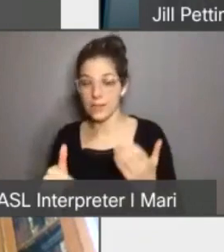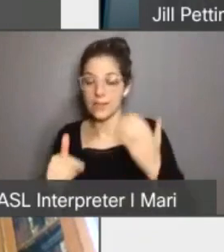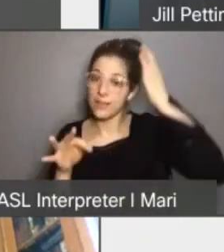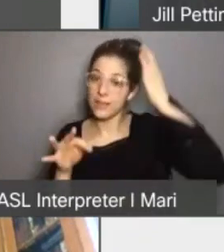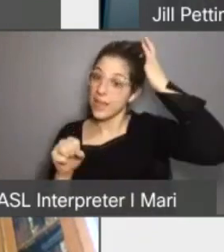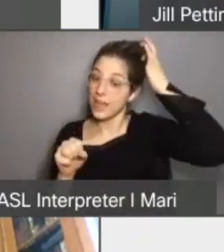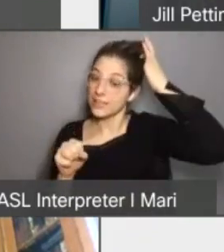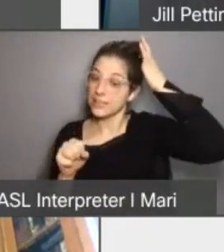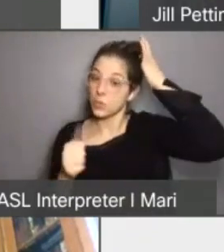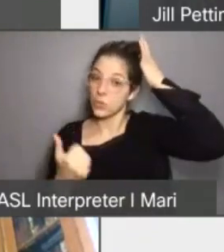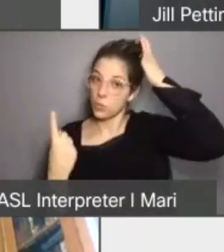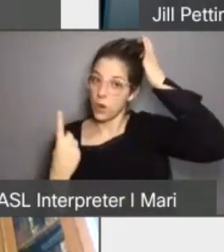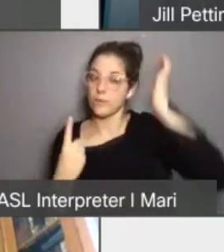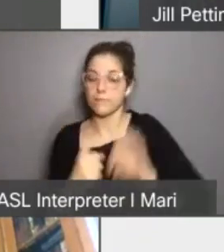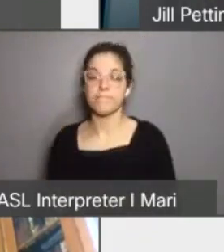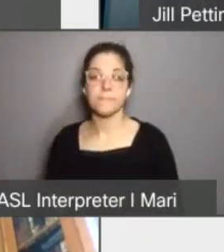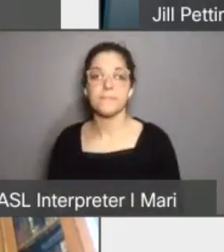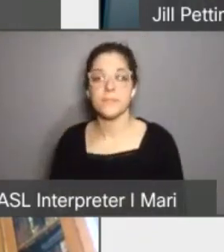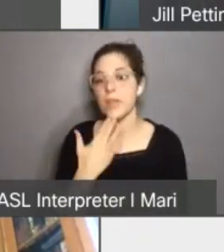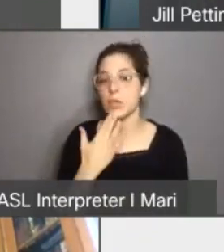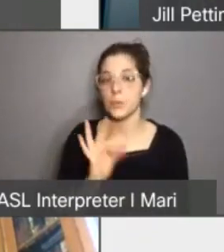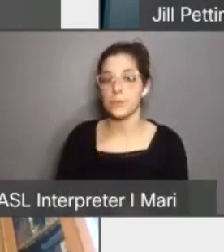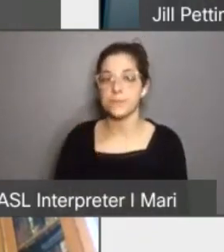so, which one? So thank you.